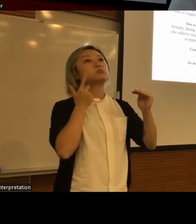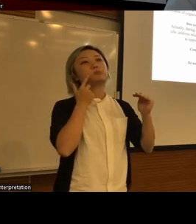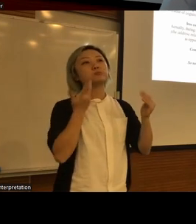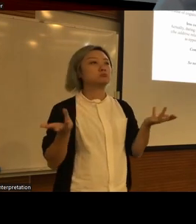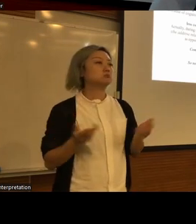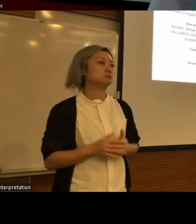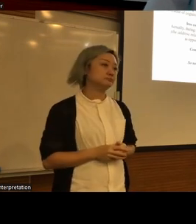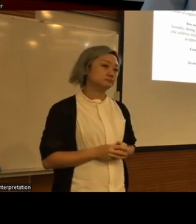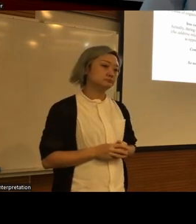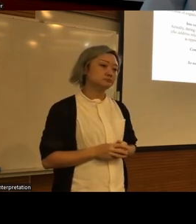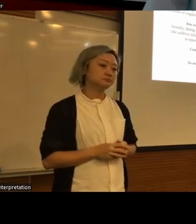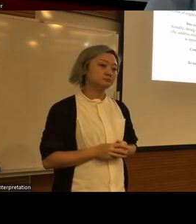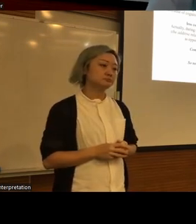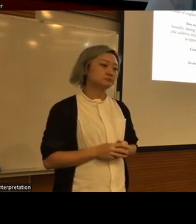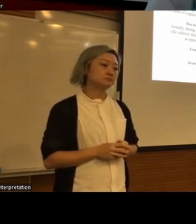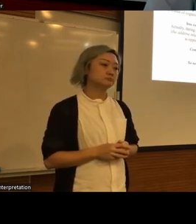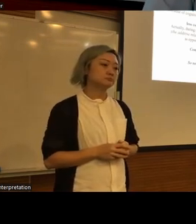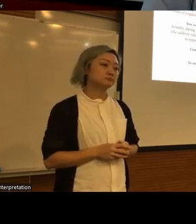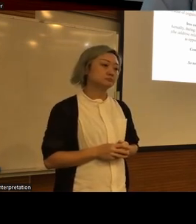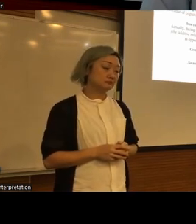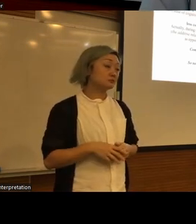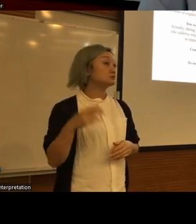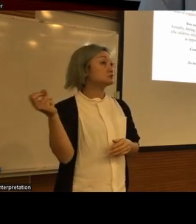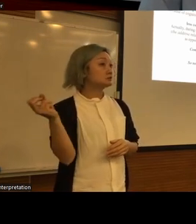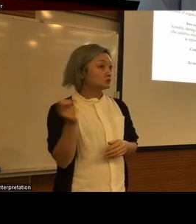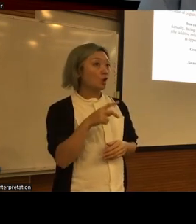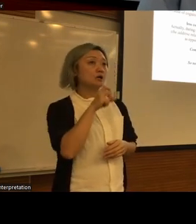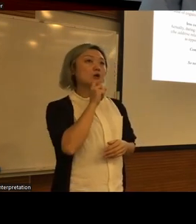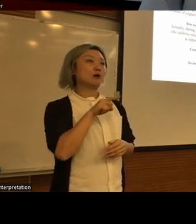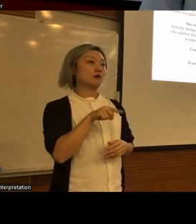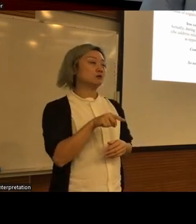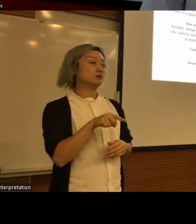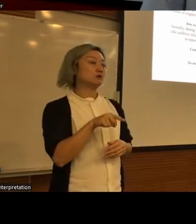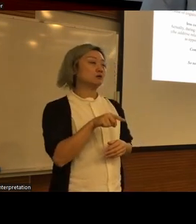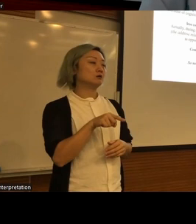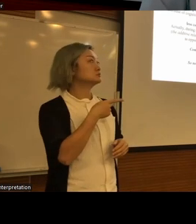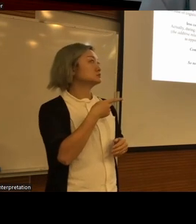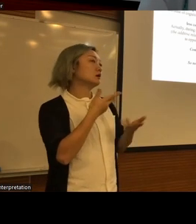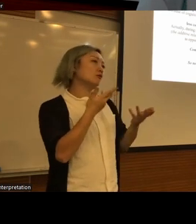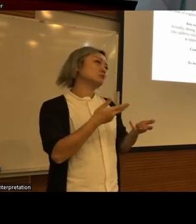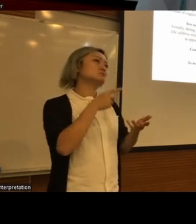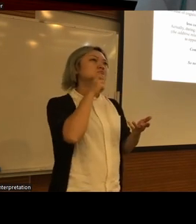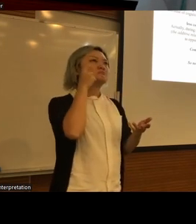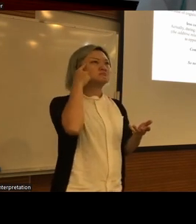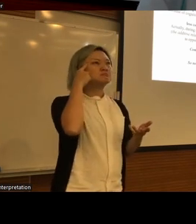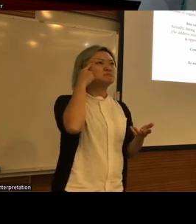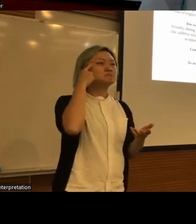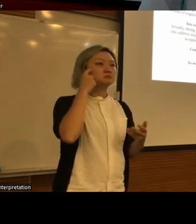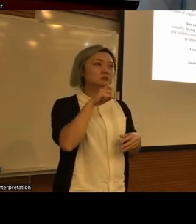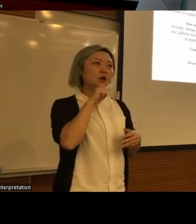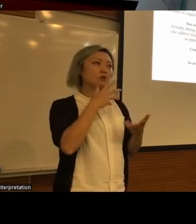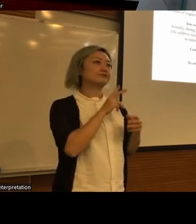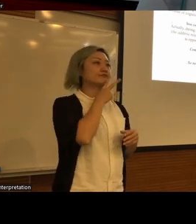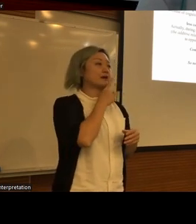And then I started to see whether this could work for other